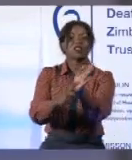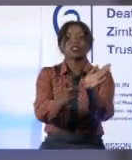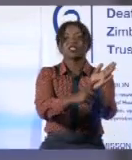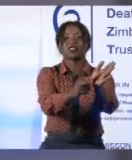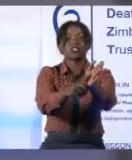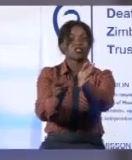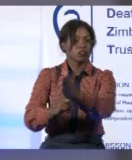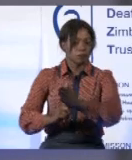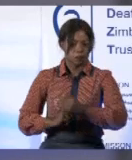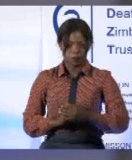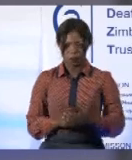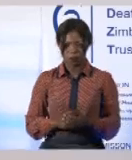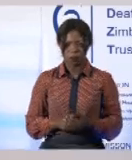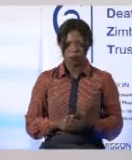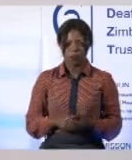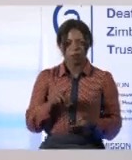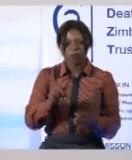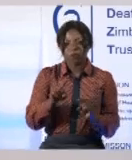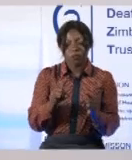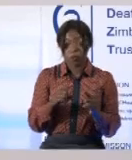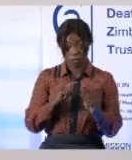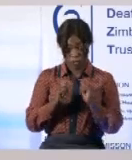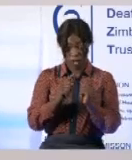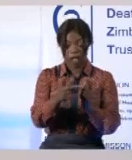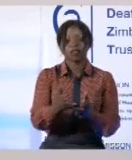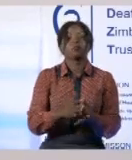Wow. Tell us about that.